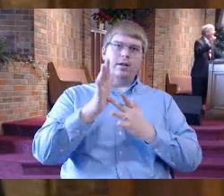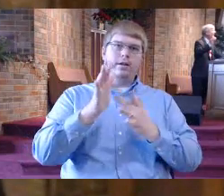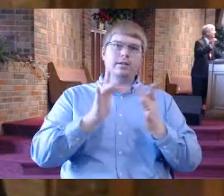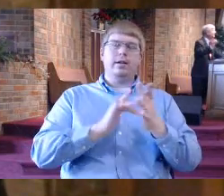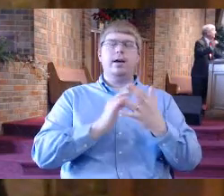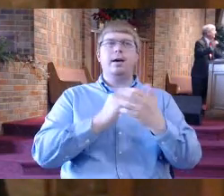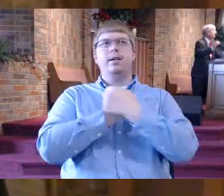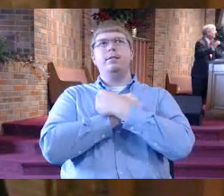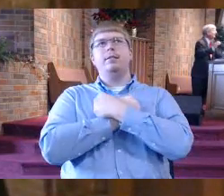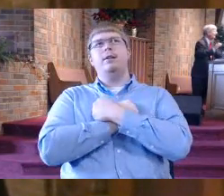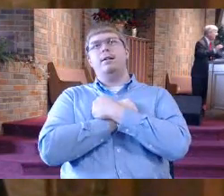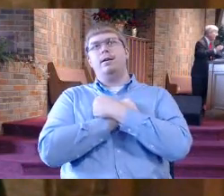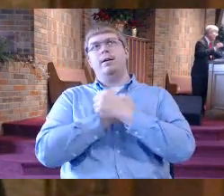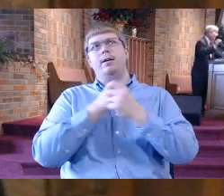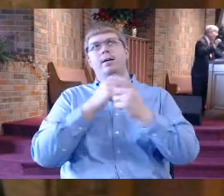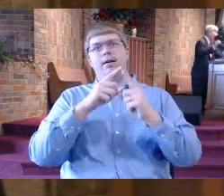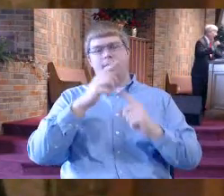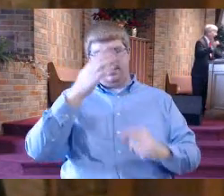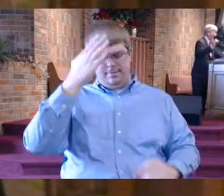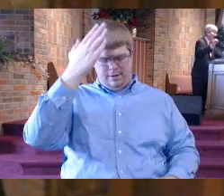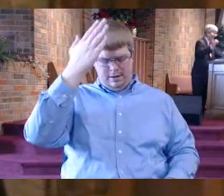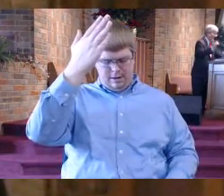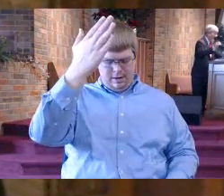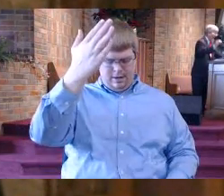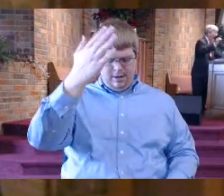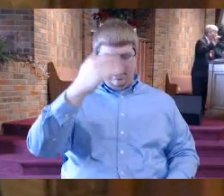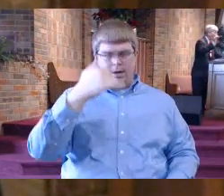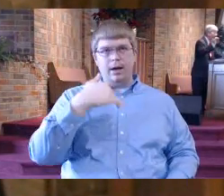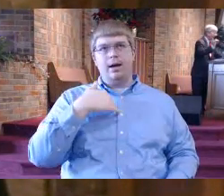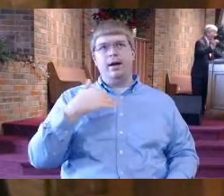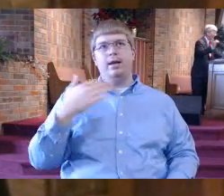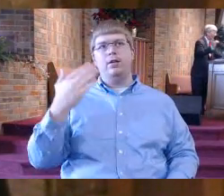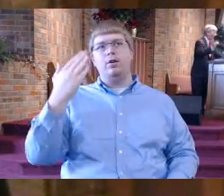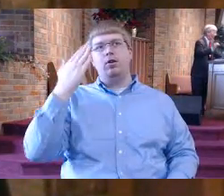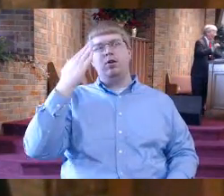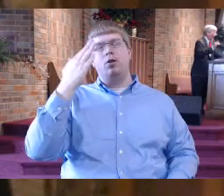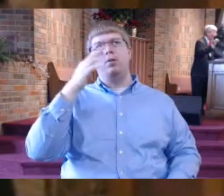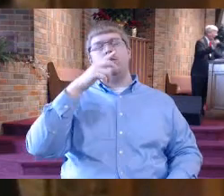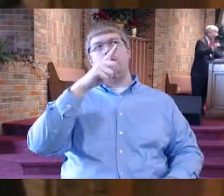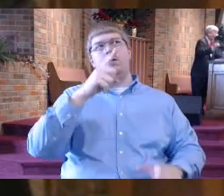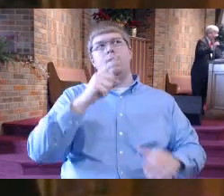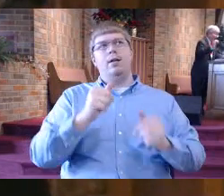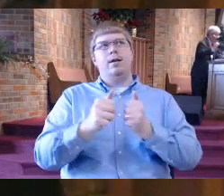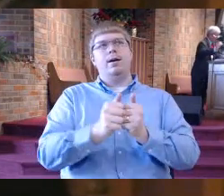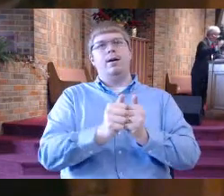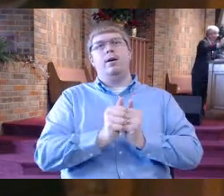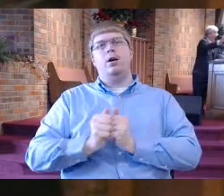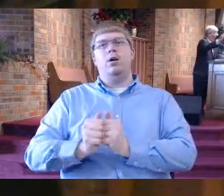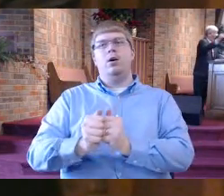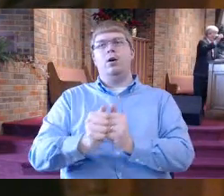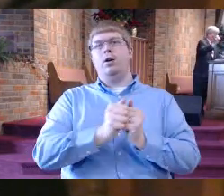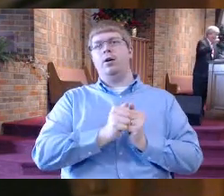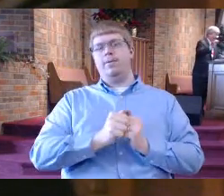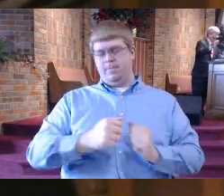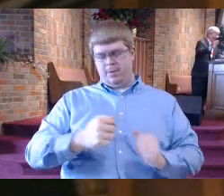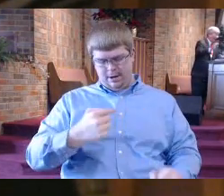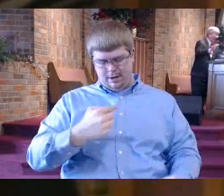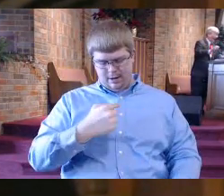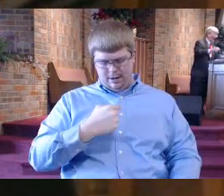Jesus, I love thee, I know thou.